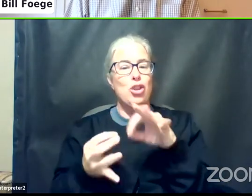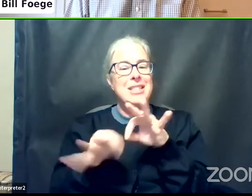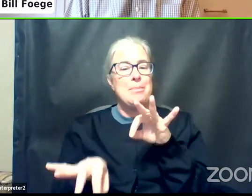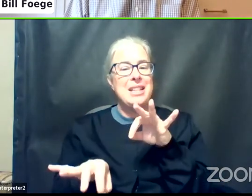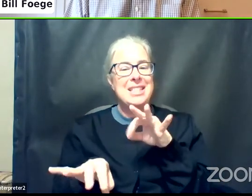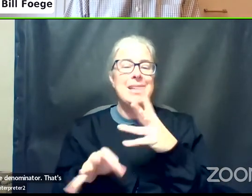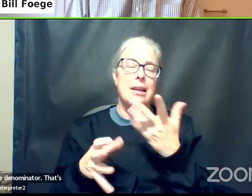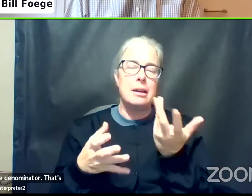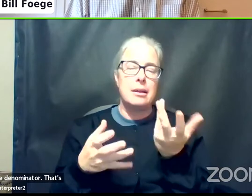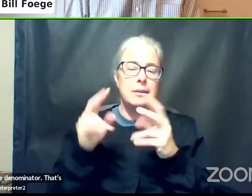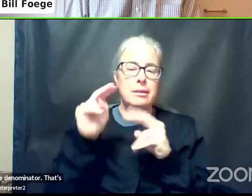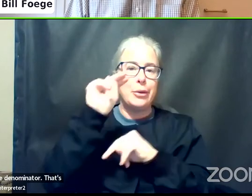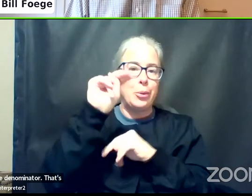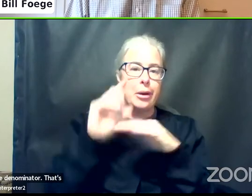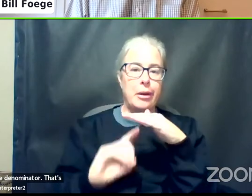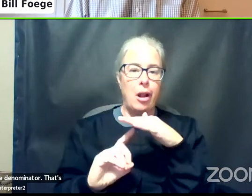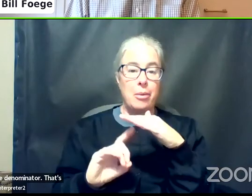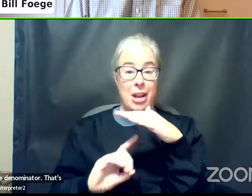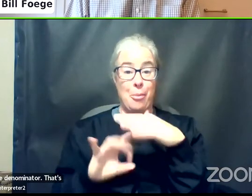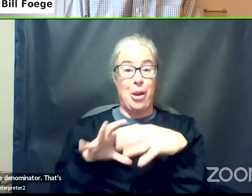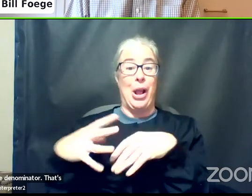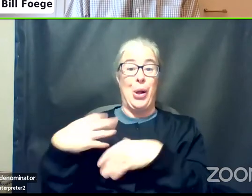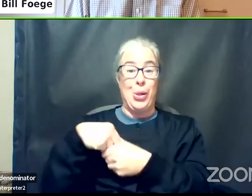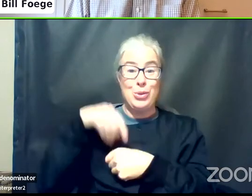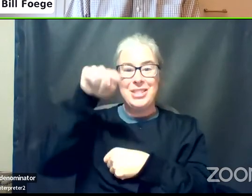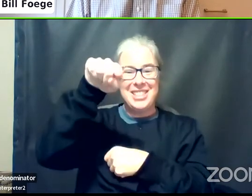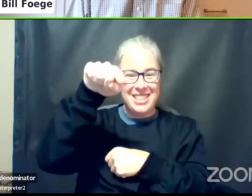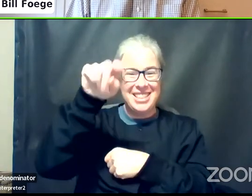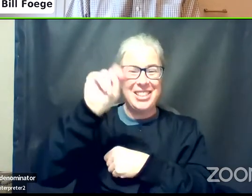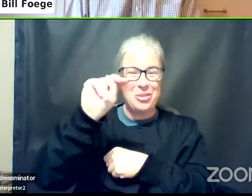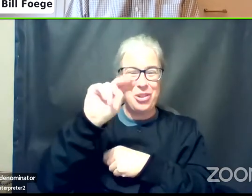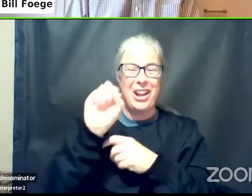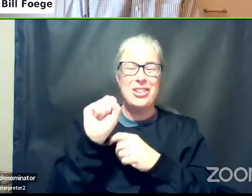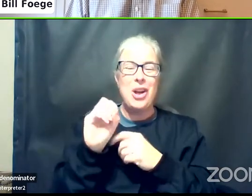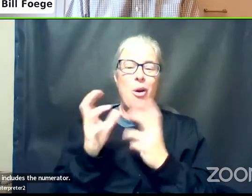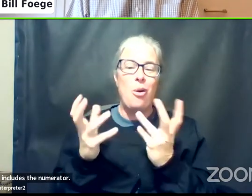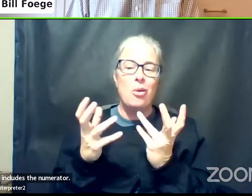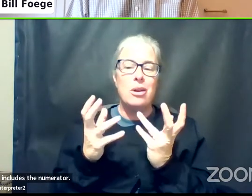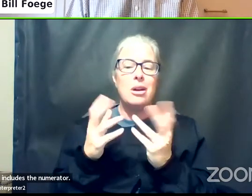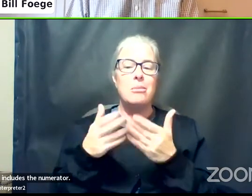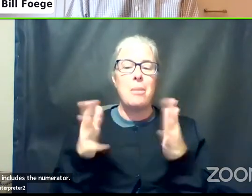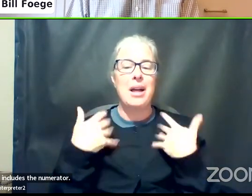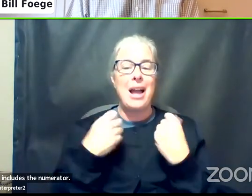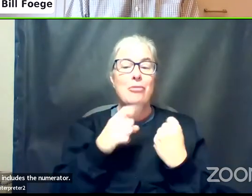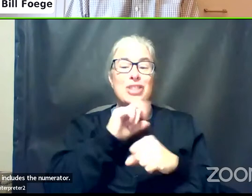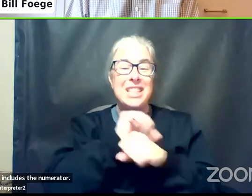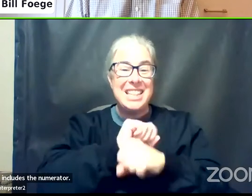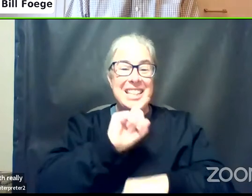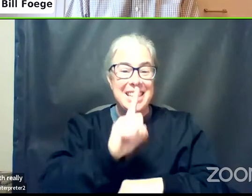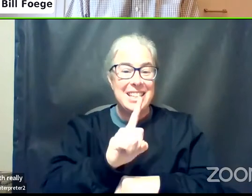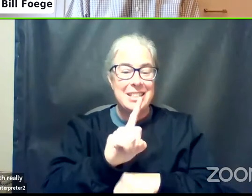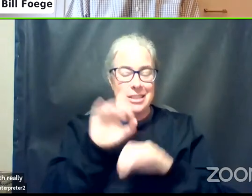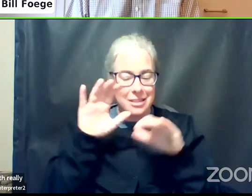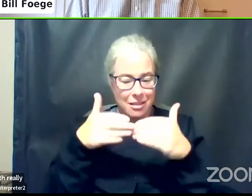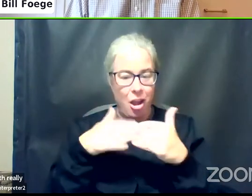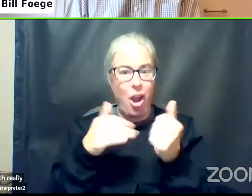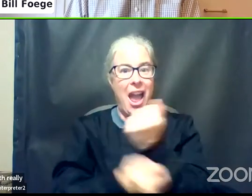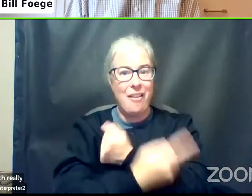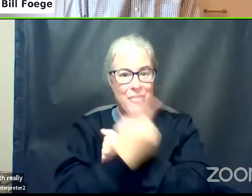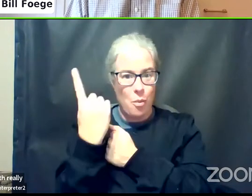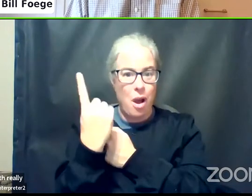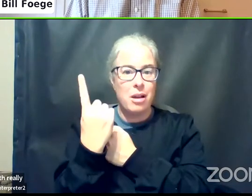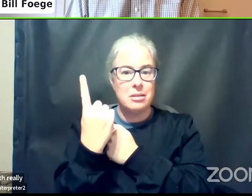because the denominator includes the numerator and so Public Health really is concentrated on everybody